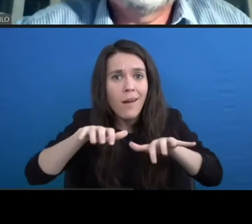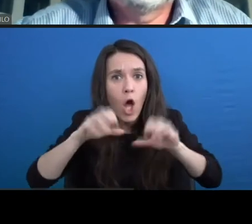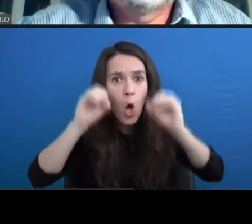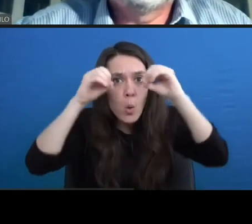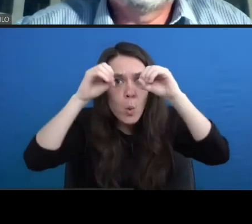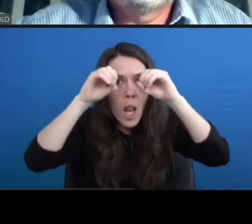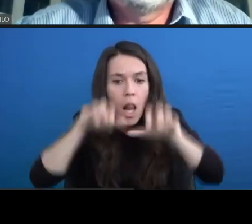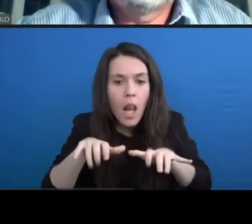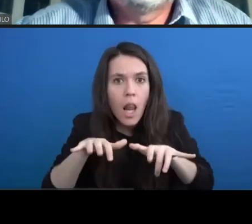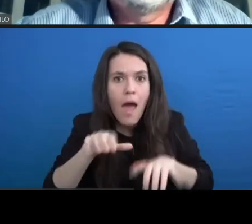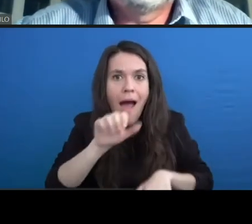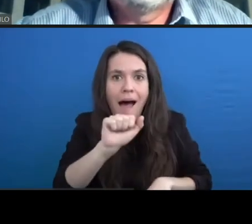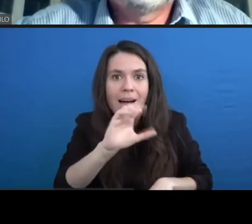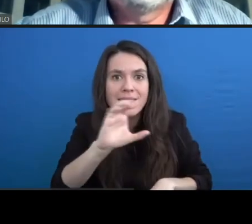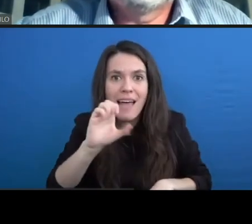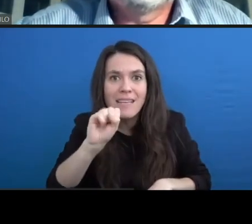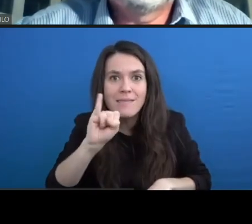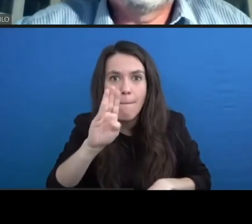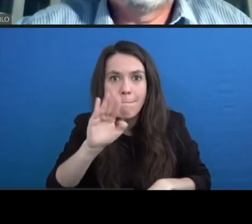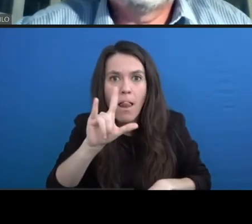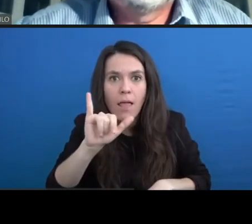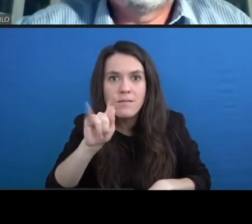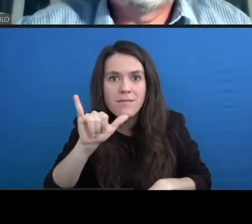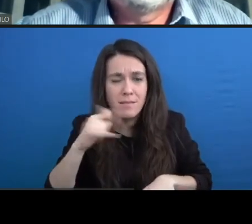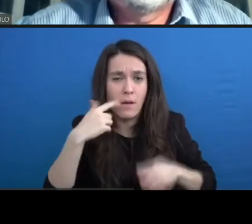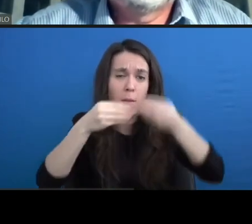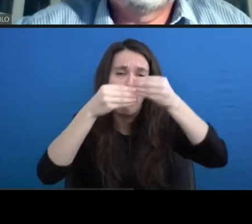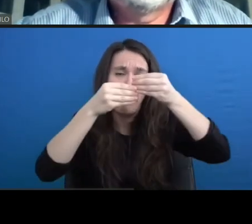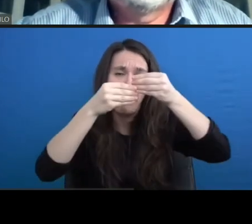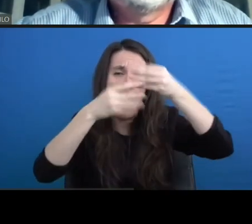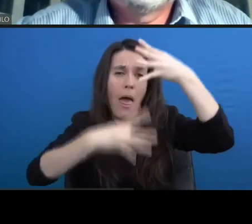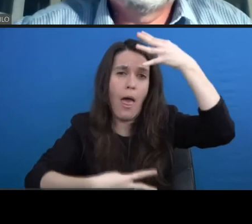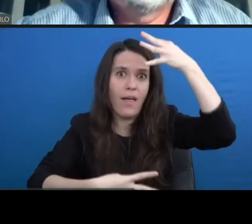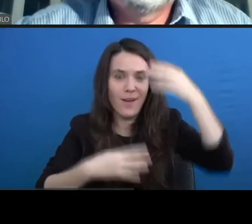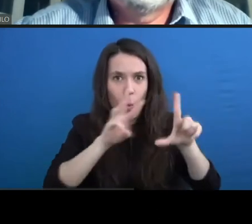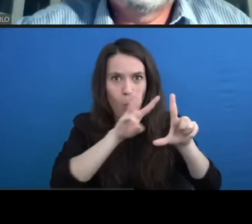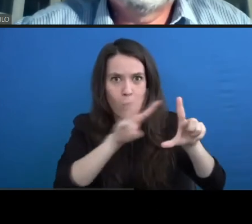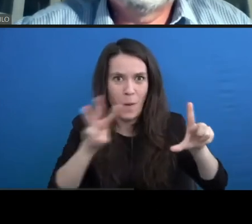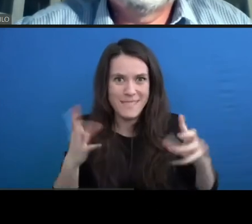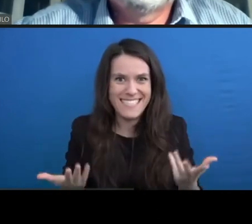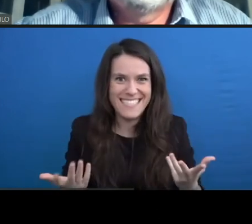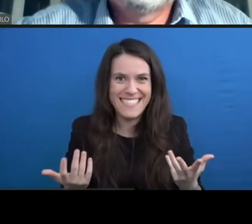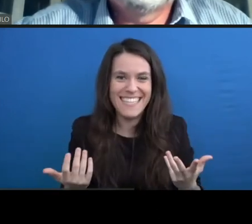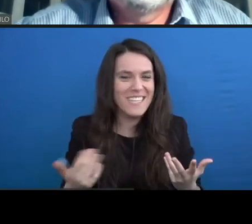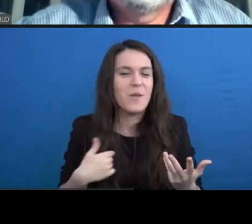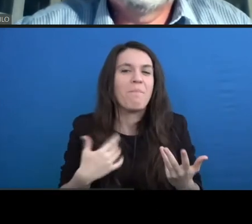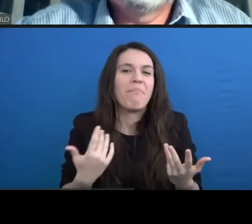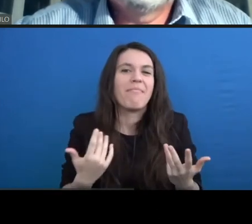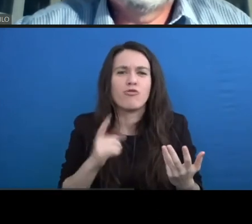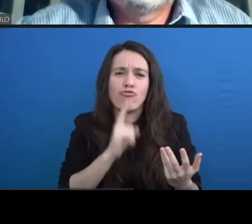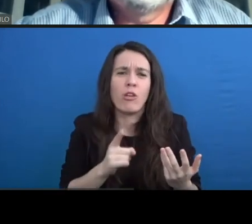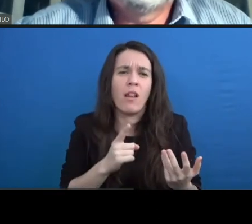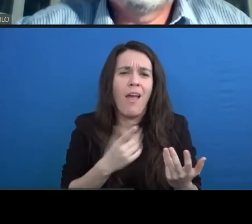standard, you may get tons of different websites, but still, everything is documented. So there